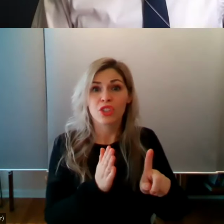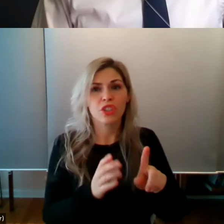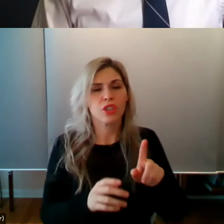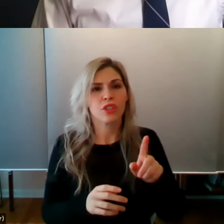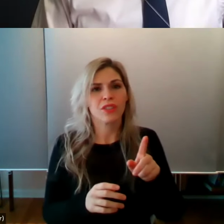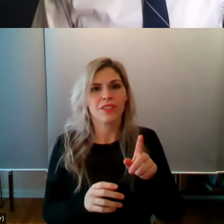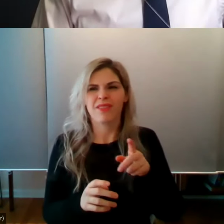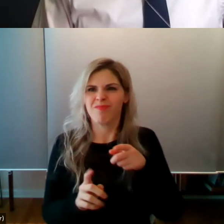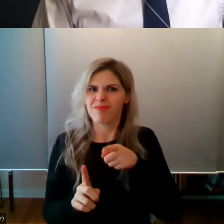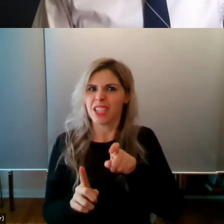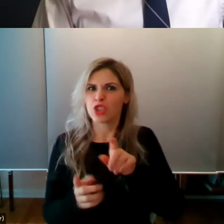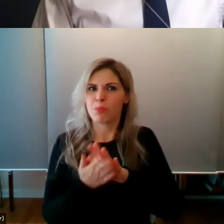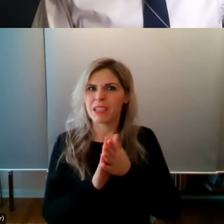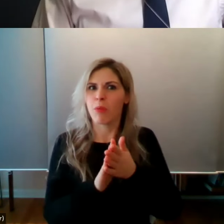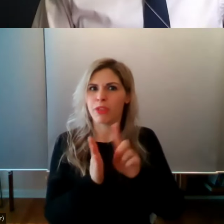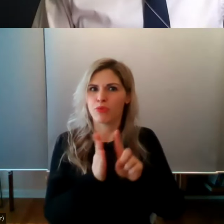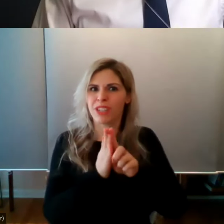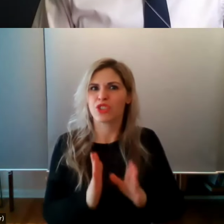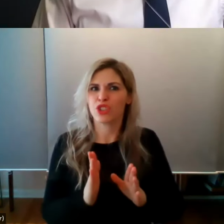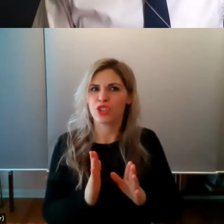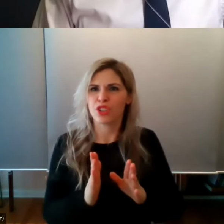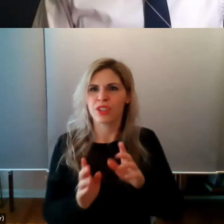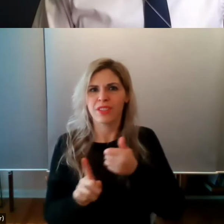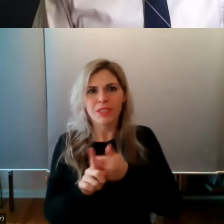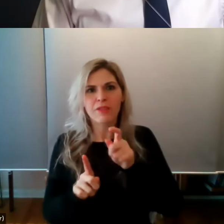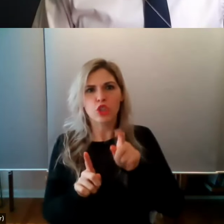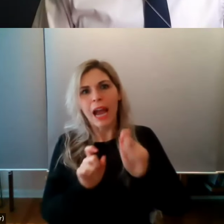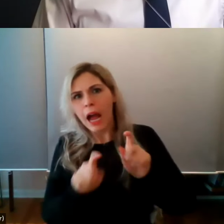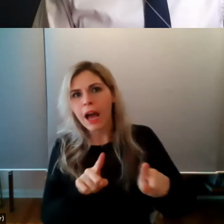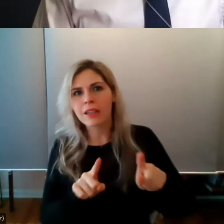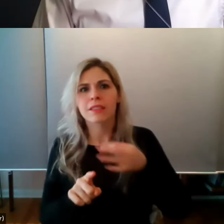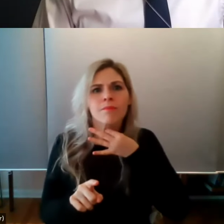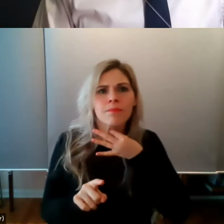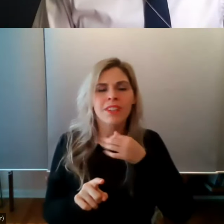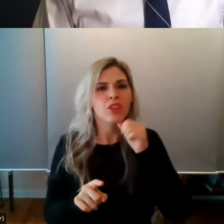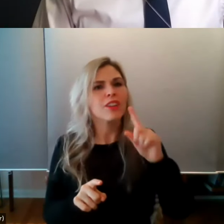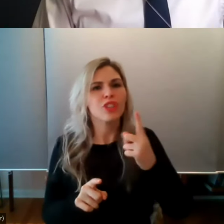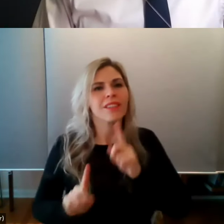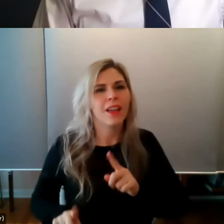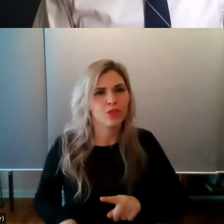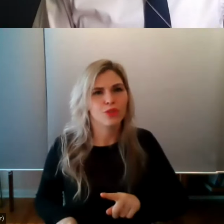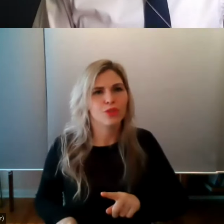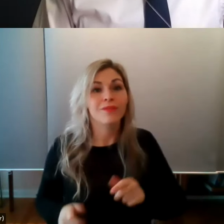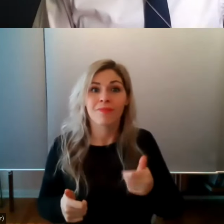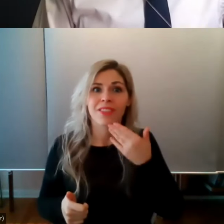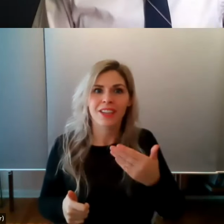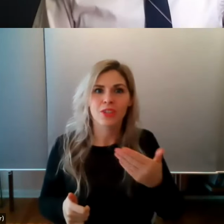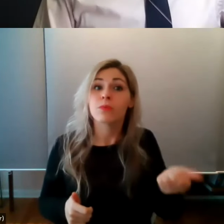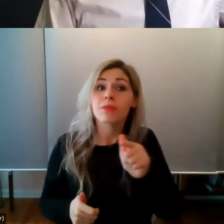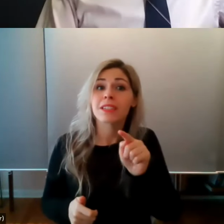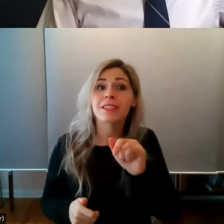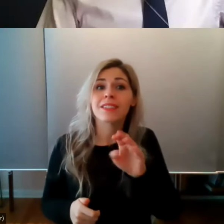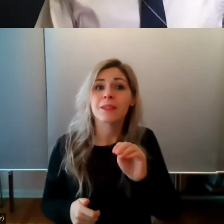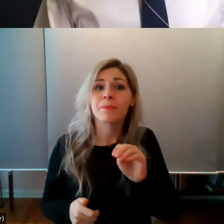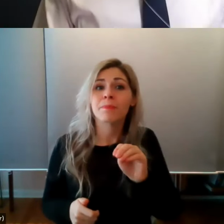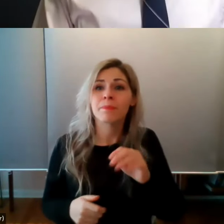questions rather than only answering the questions, right? Really driving that research agenda. Thank you. Tim?